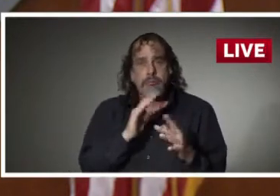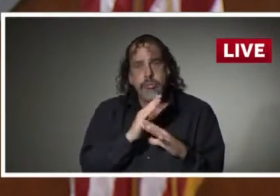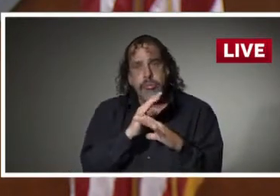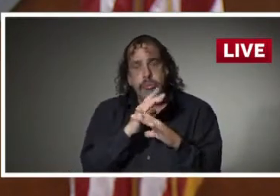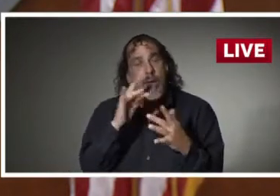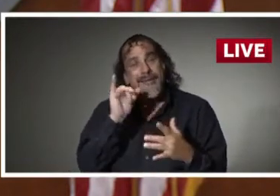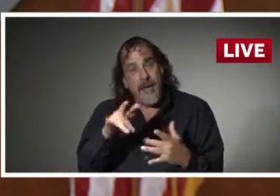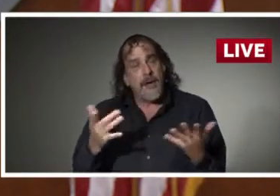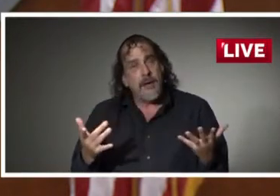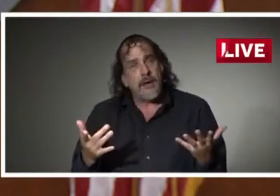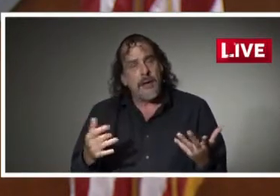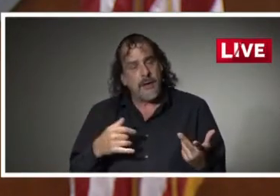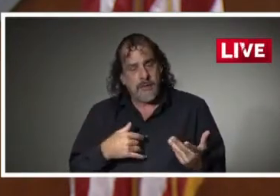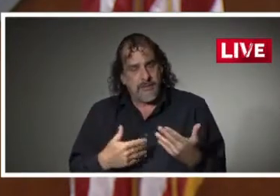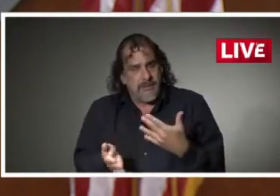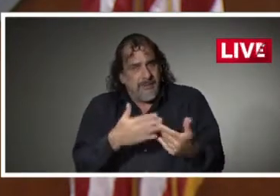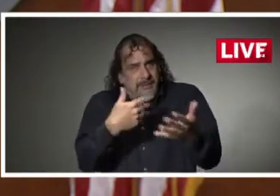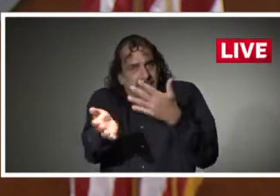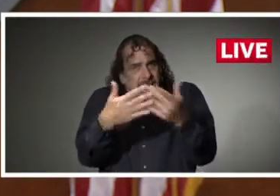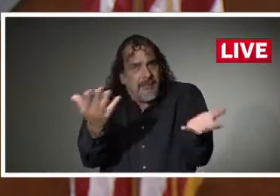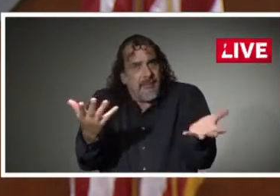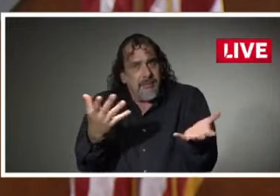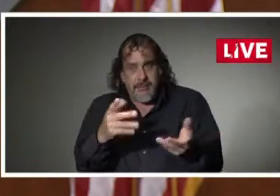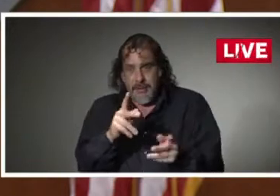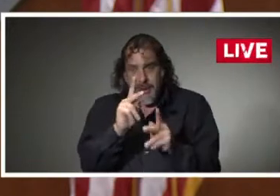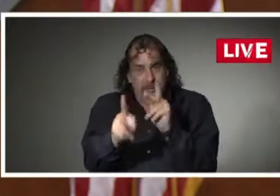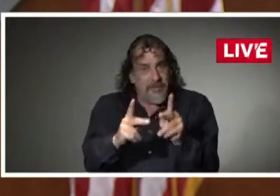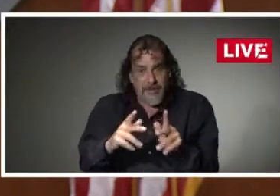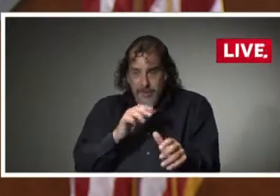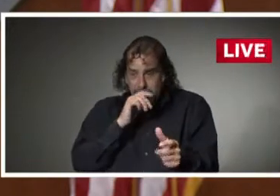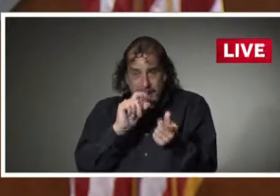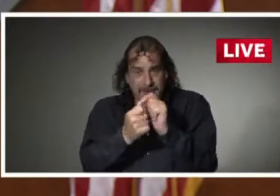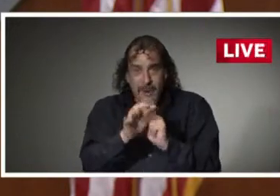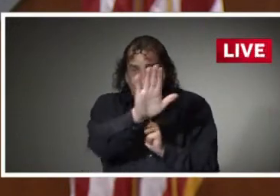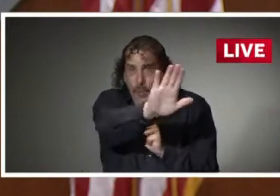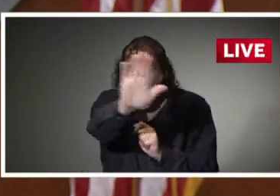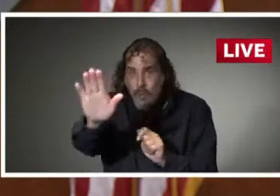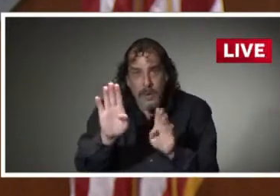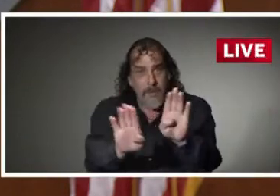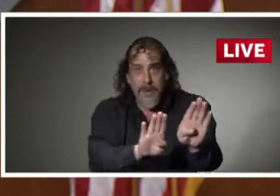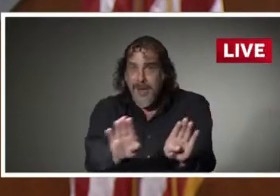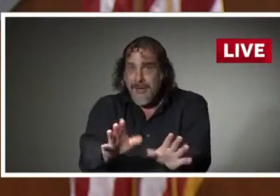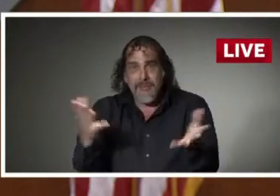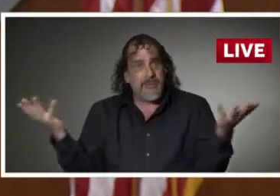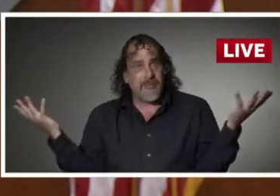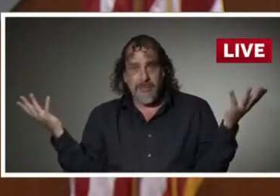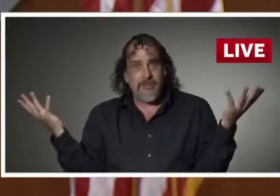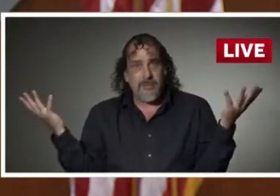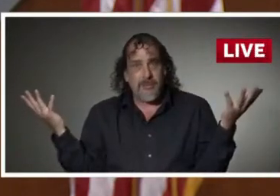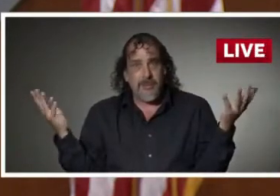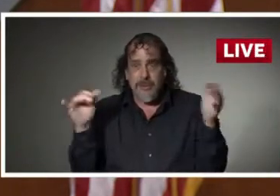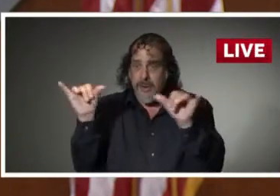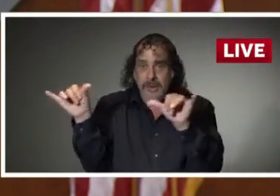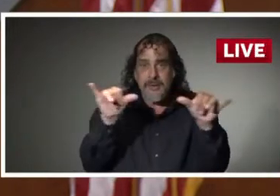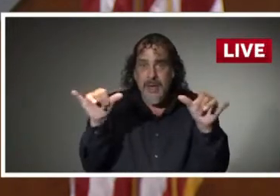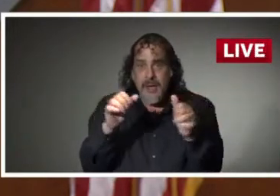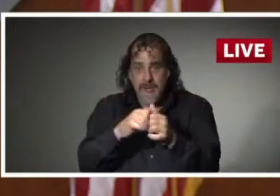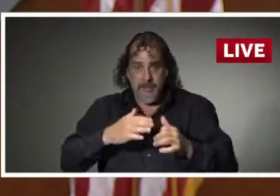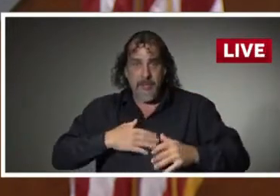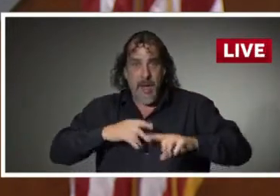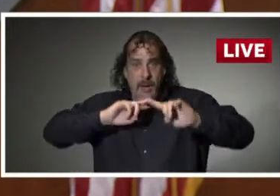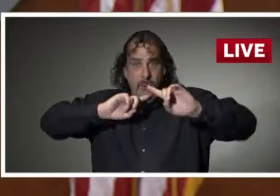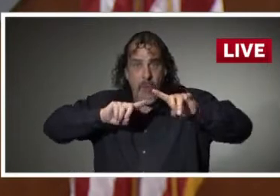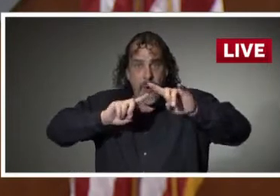matters if people will not change your individual behavior. Just like individual orders